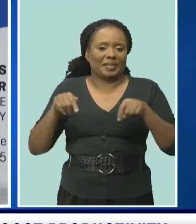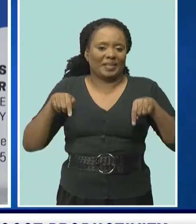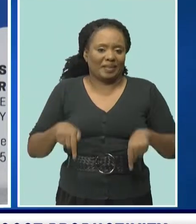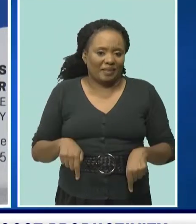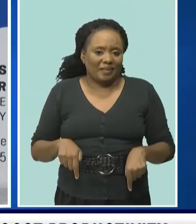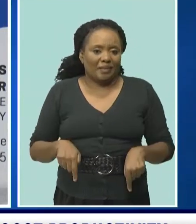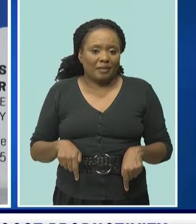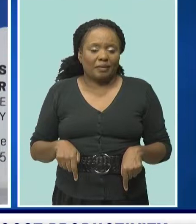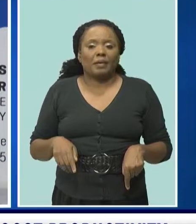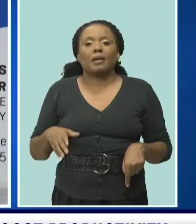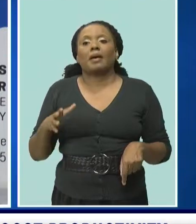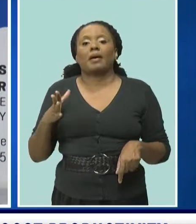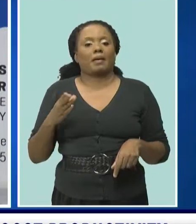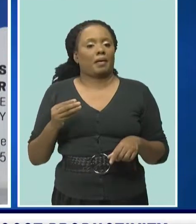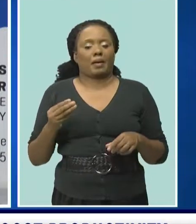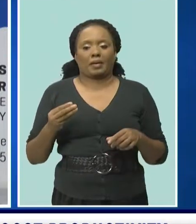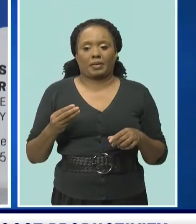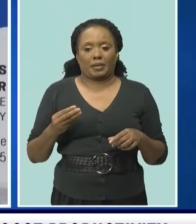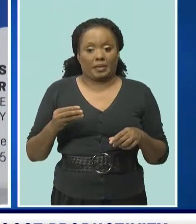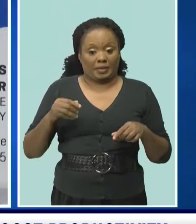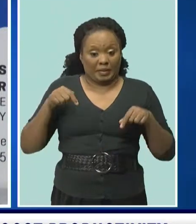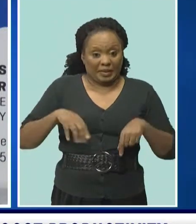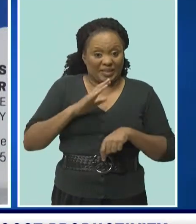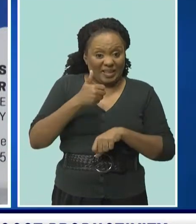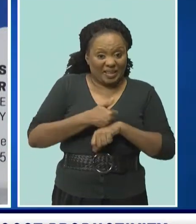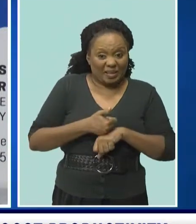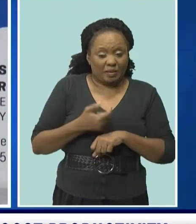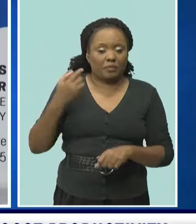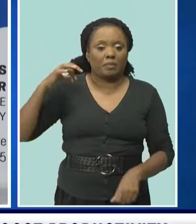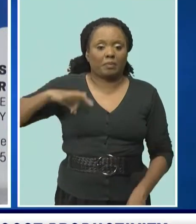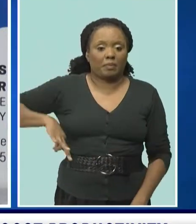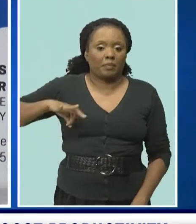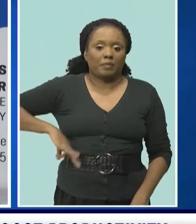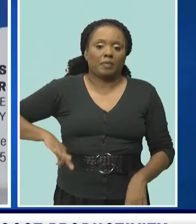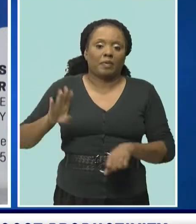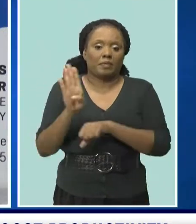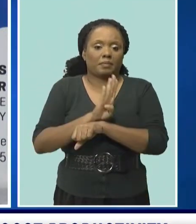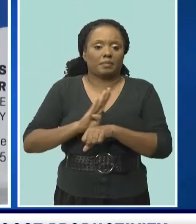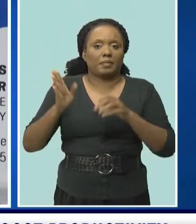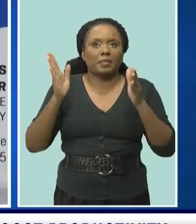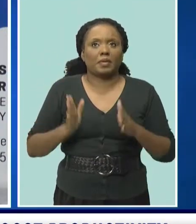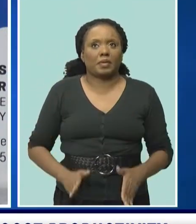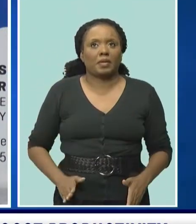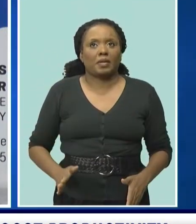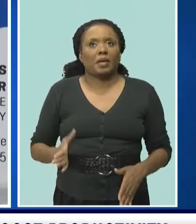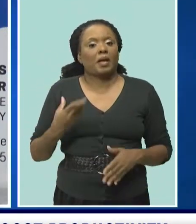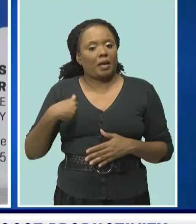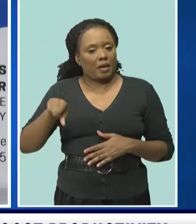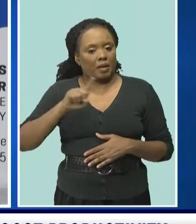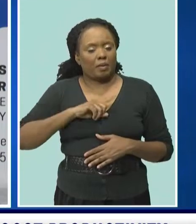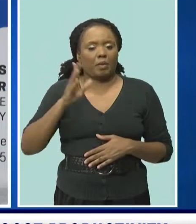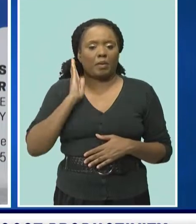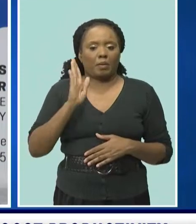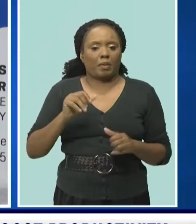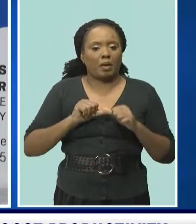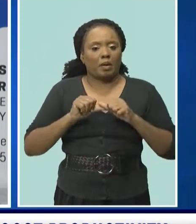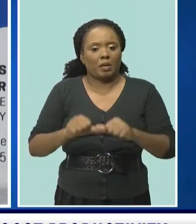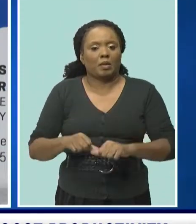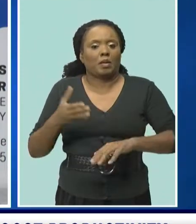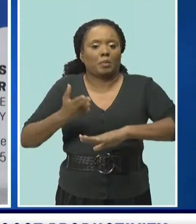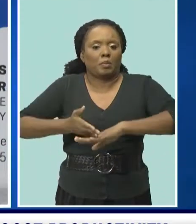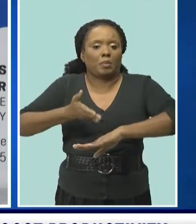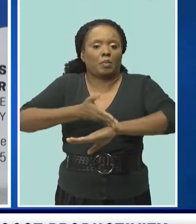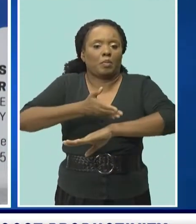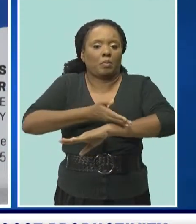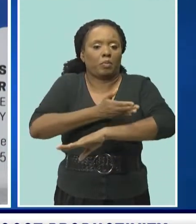world and conduct business here for the benefit of Barbadians in order for us to be able to continue to improve our quality